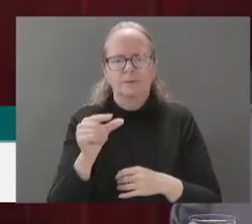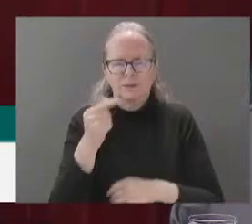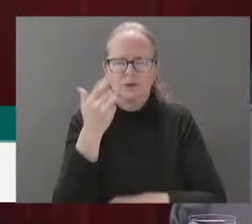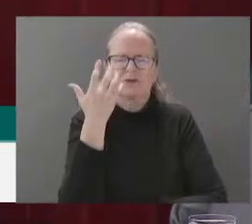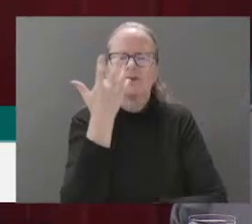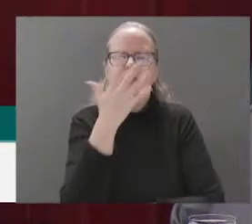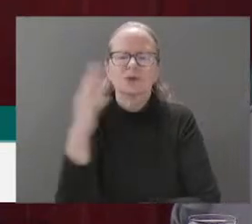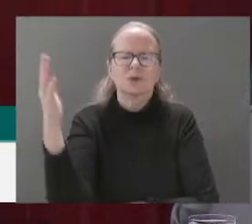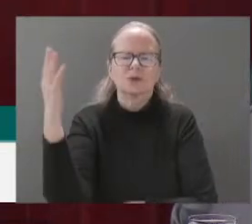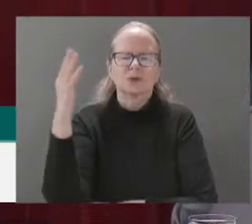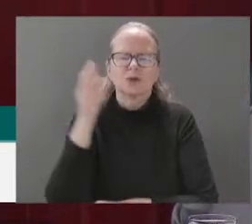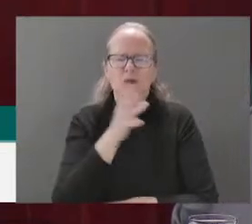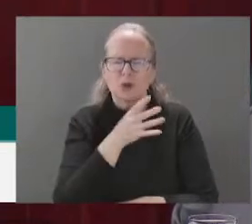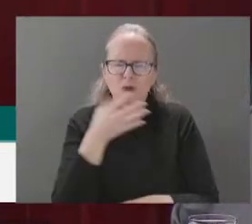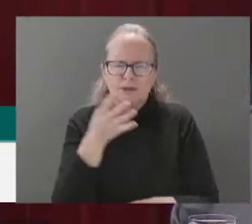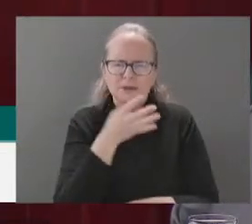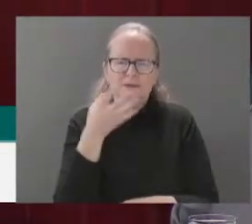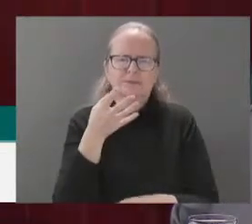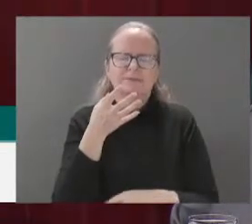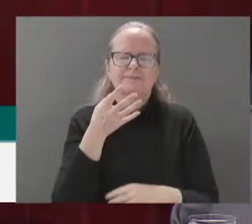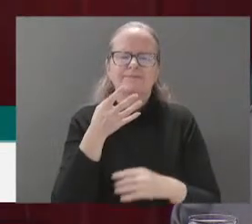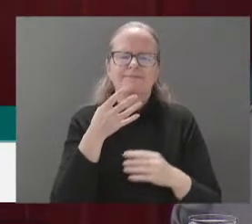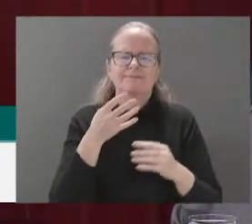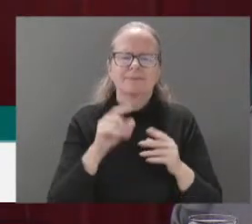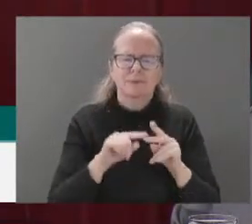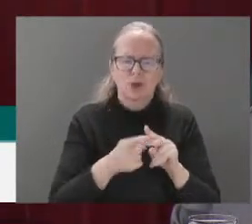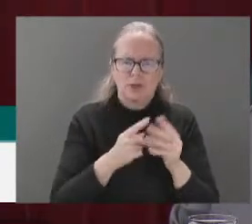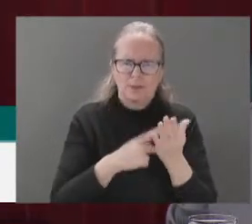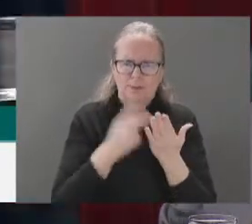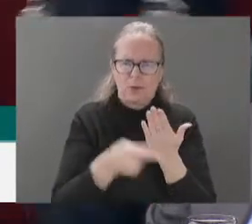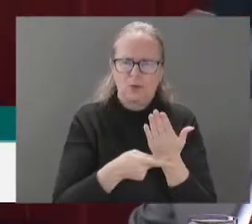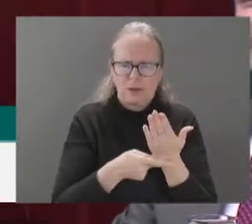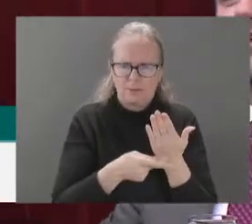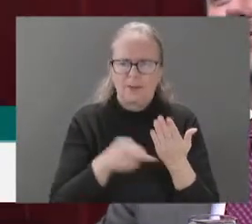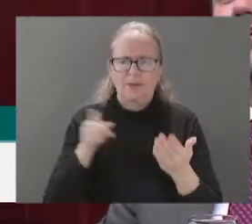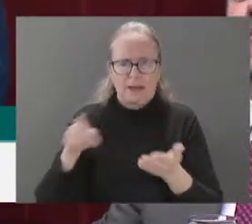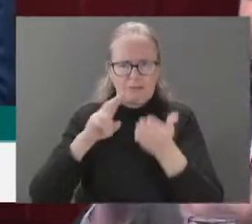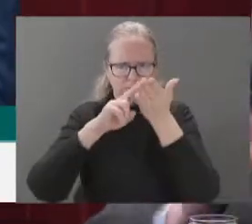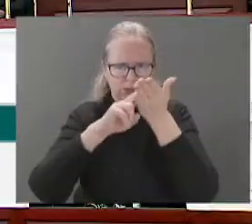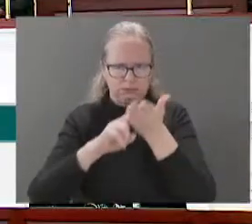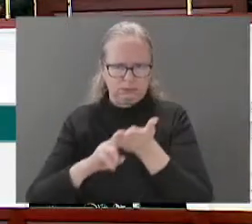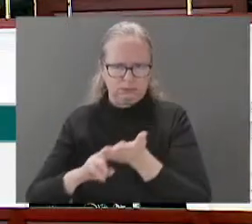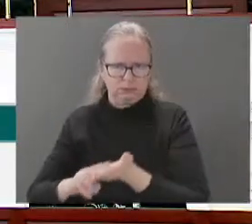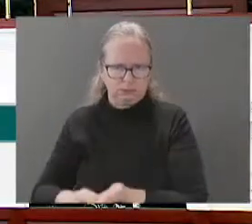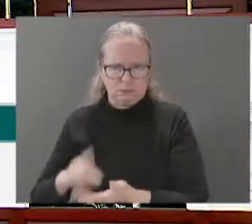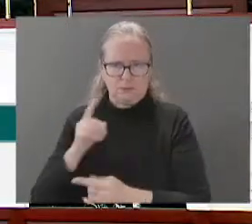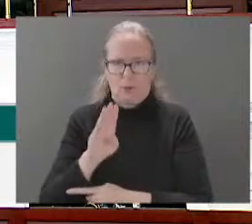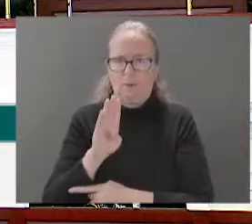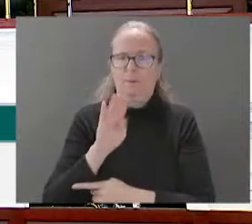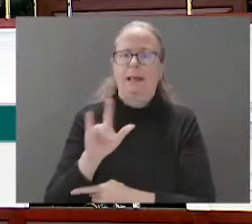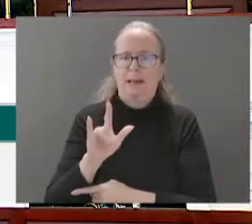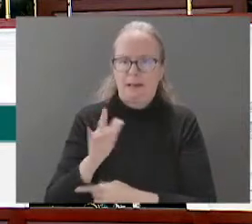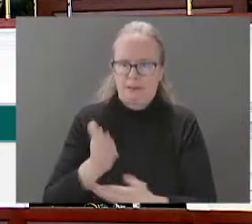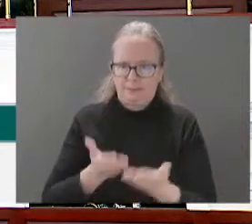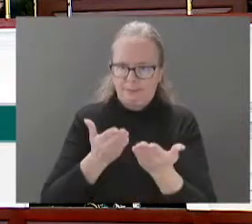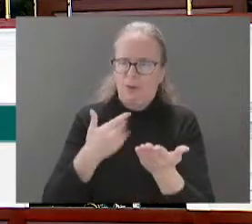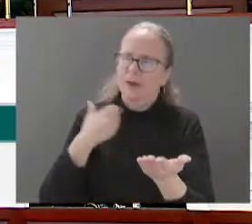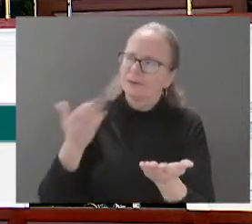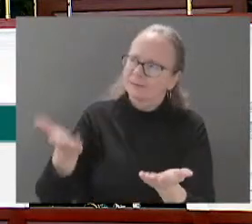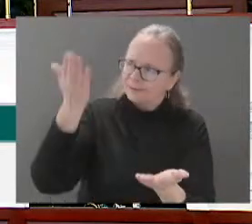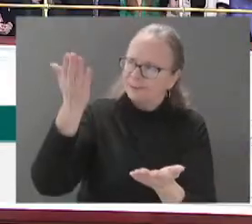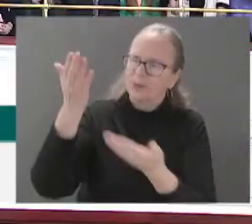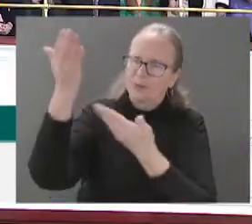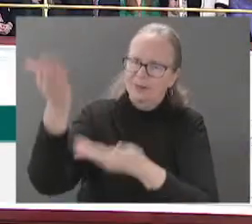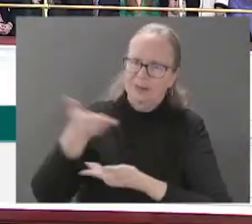tabling of their petition later today I ask them to rise and receive the warm welcome of the house The